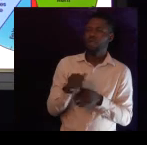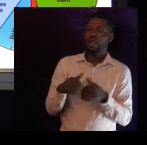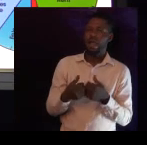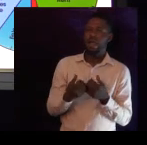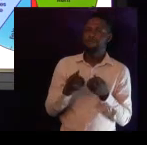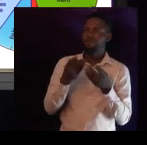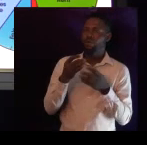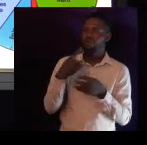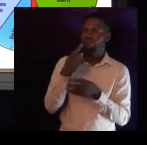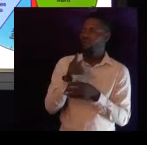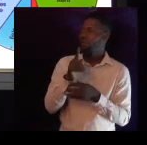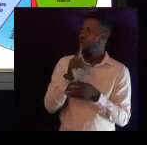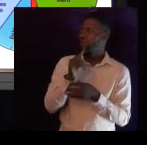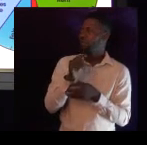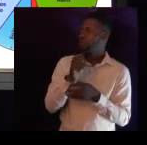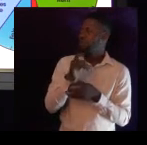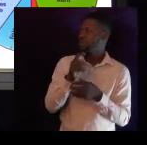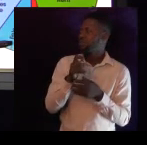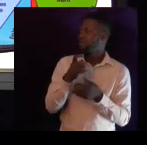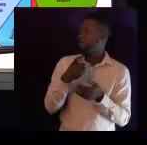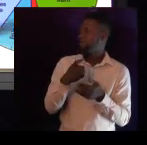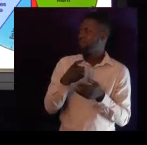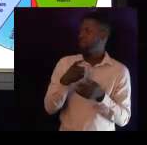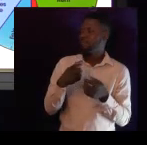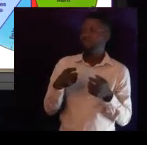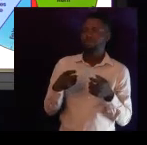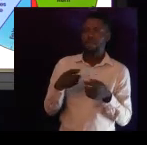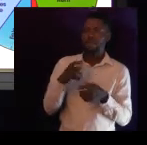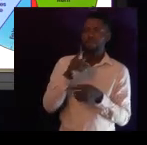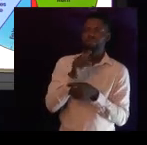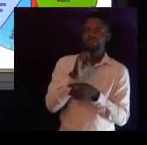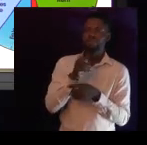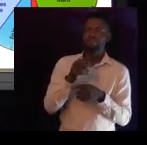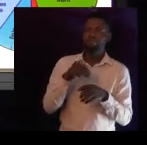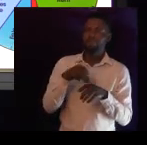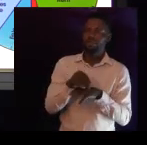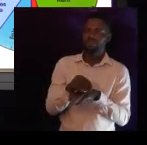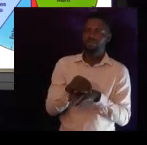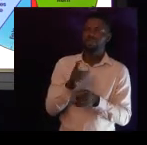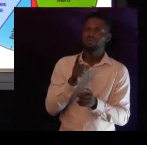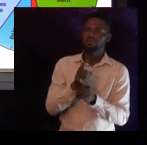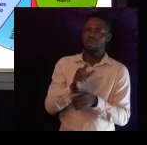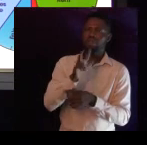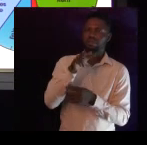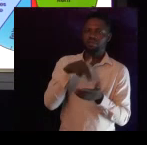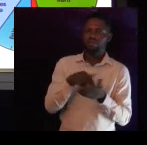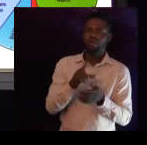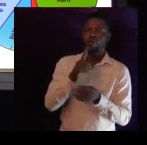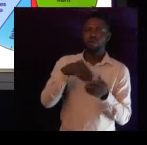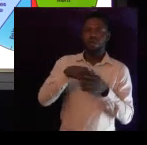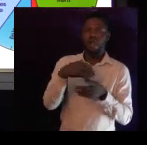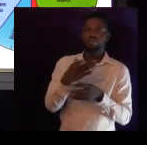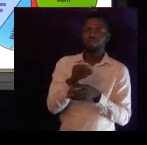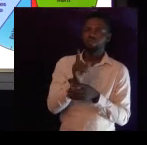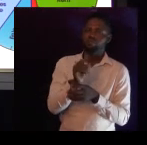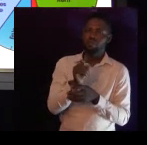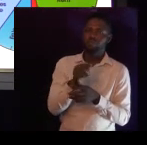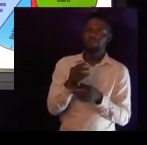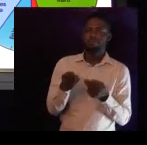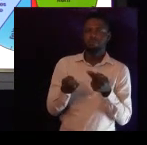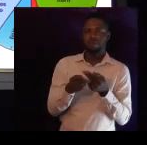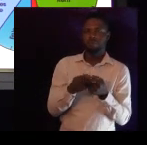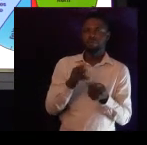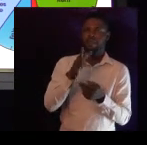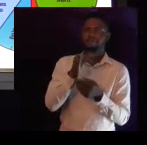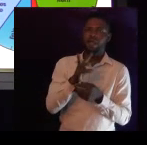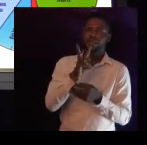How much for text messages? It's just 1 space, and that is just going to be 3,000. Let's see how it goes. 1 out of 20, then